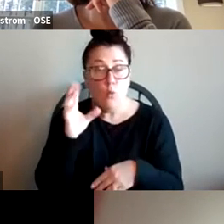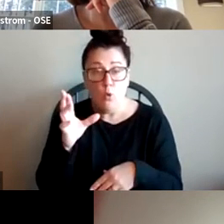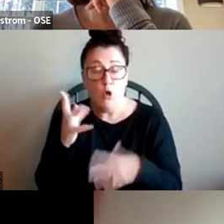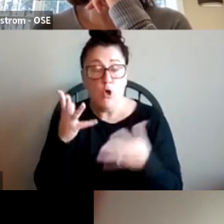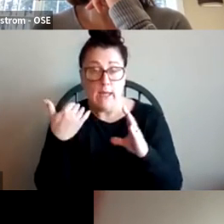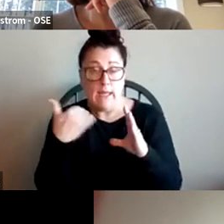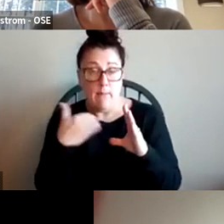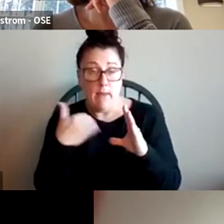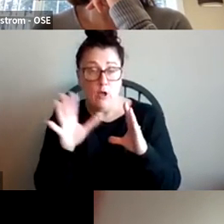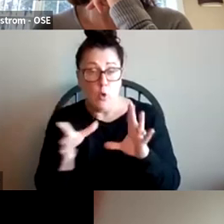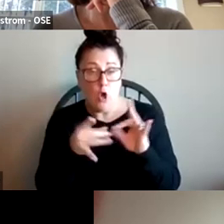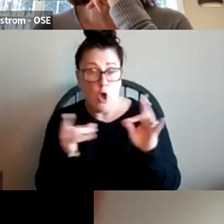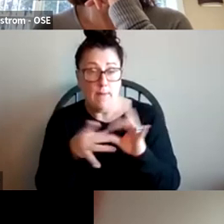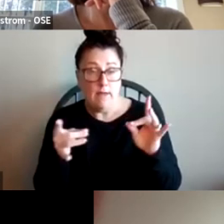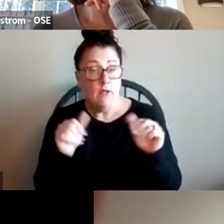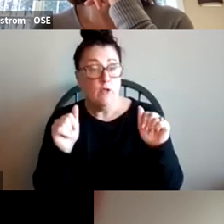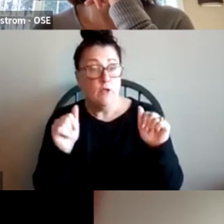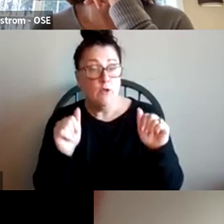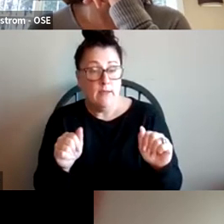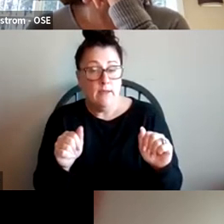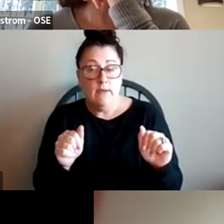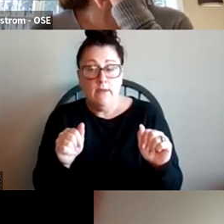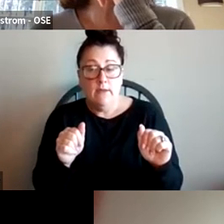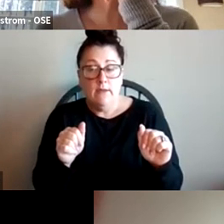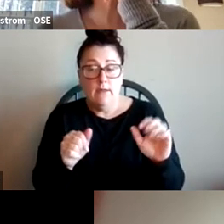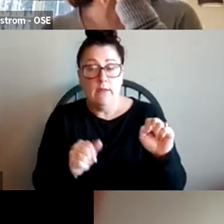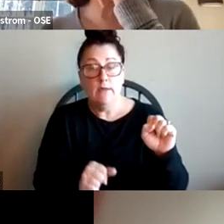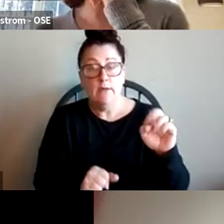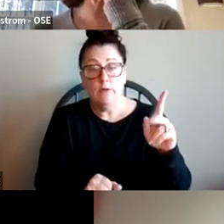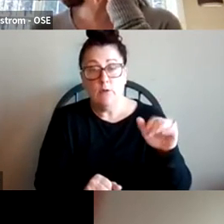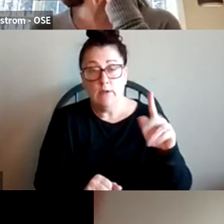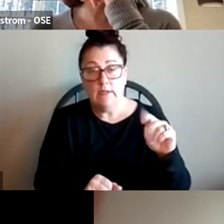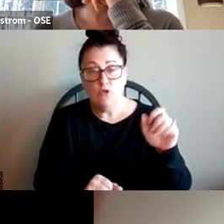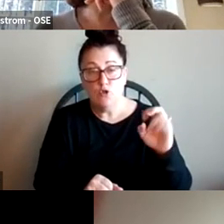to email your comments, you can email to